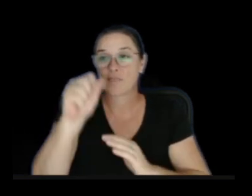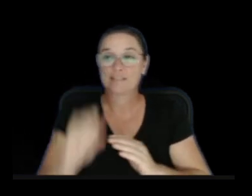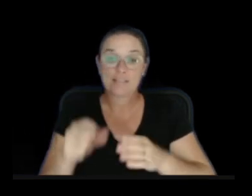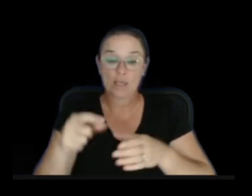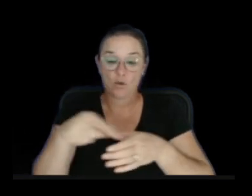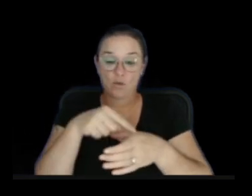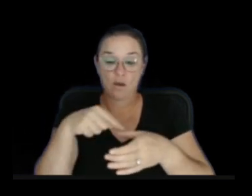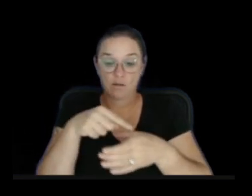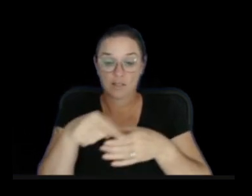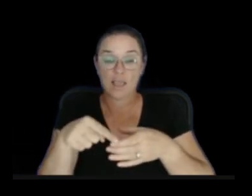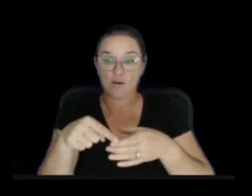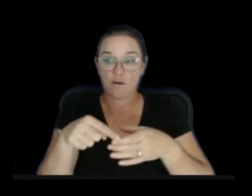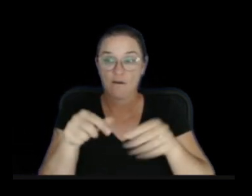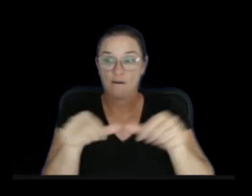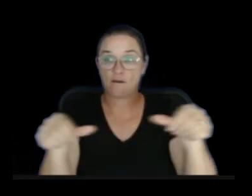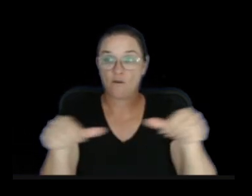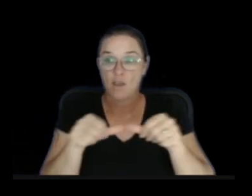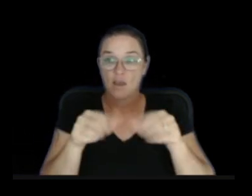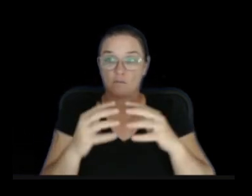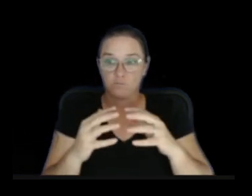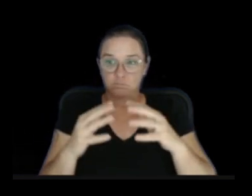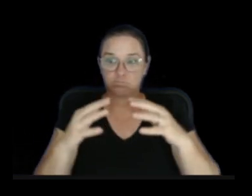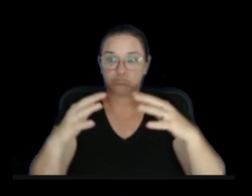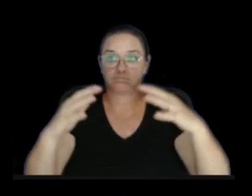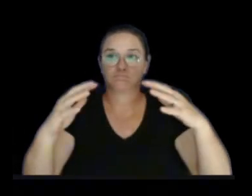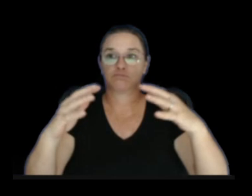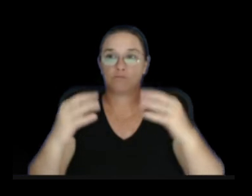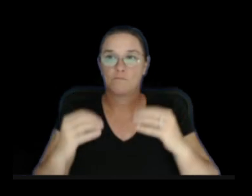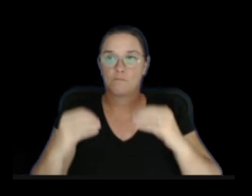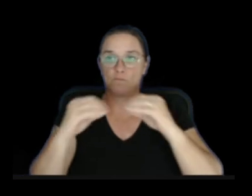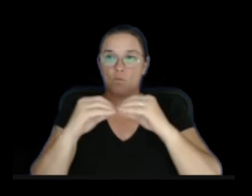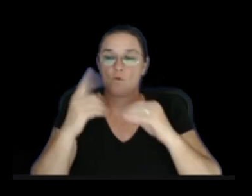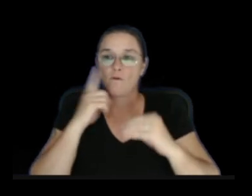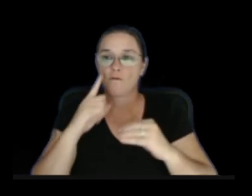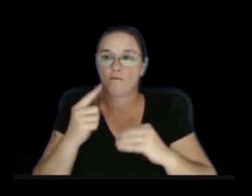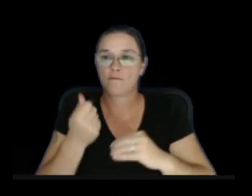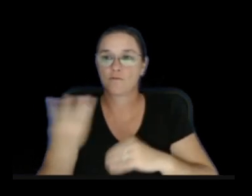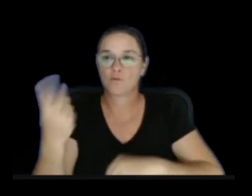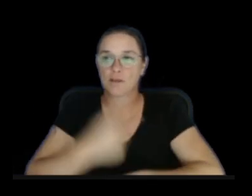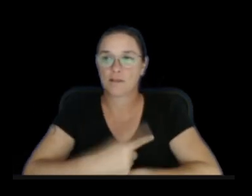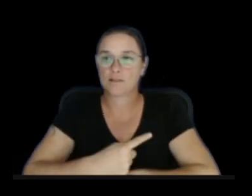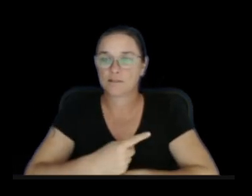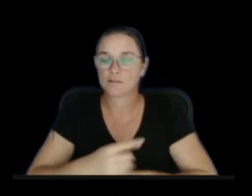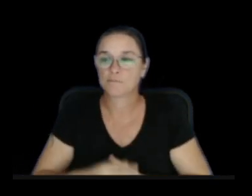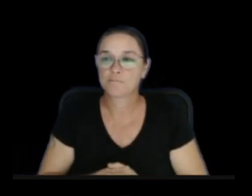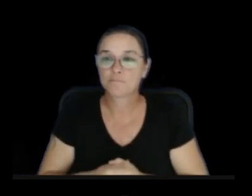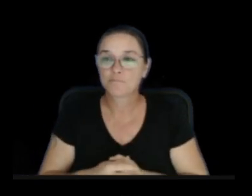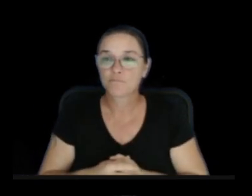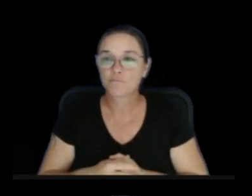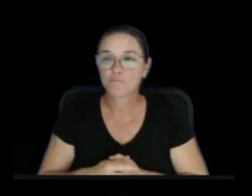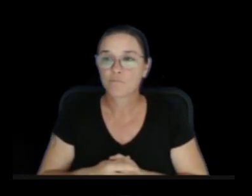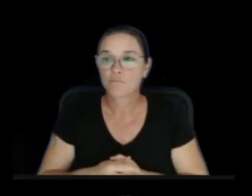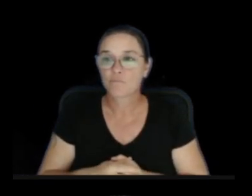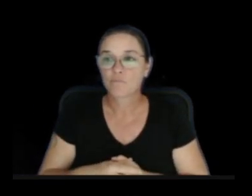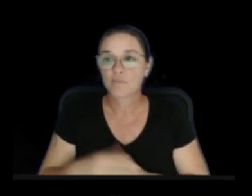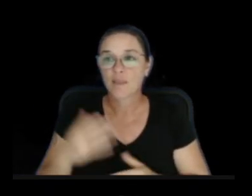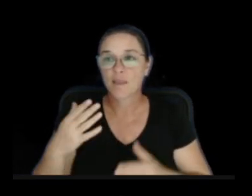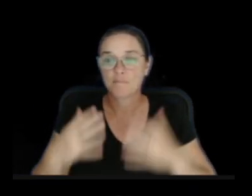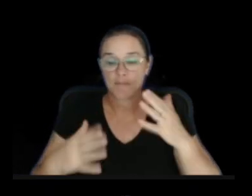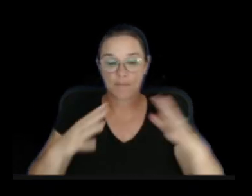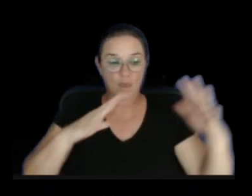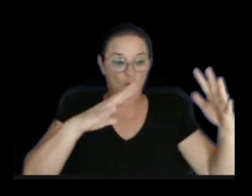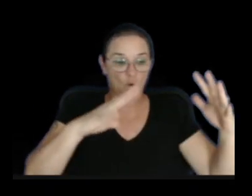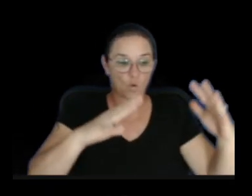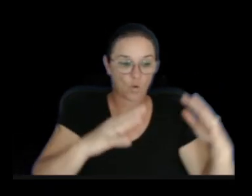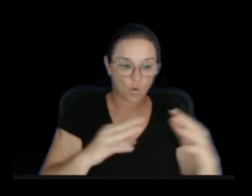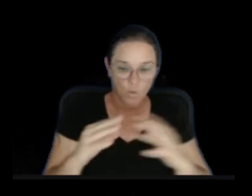source is inflating more so over the last few days here. So it could be a matter of shifting inflation sources as